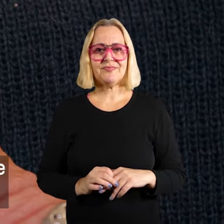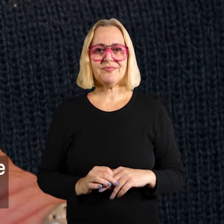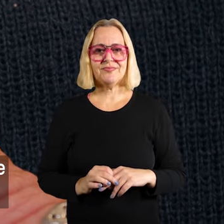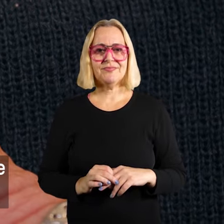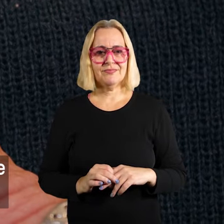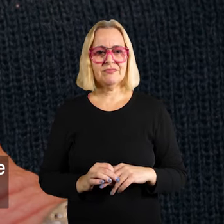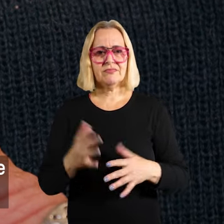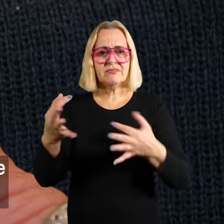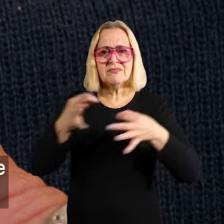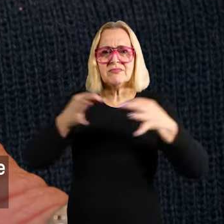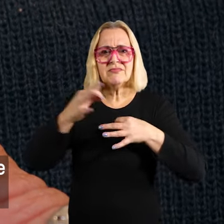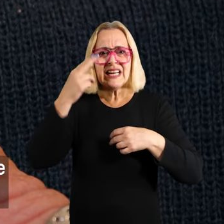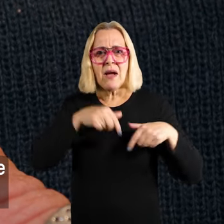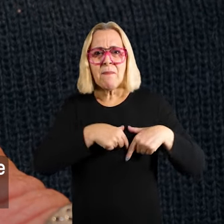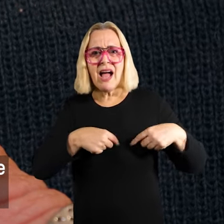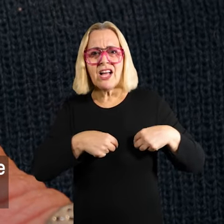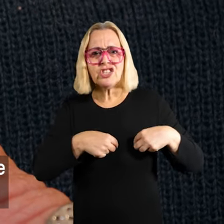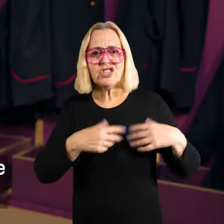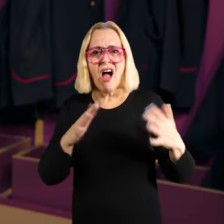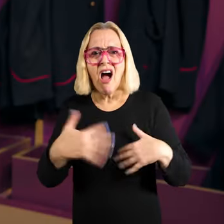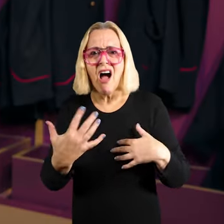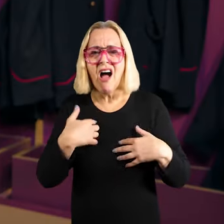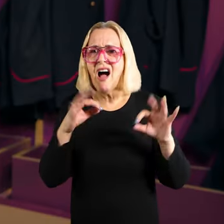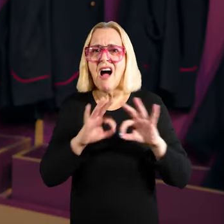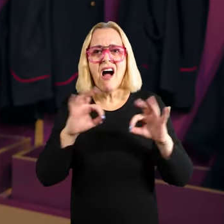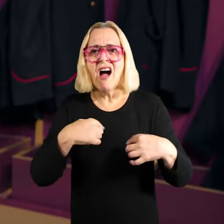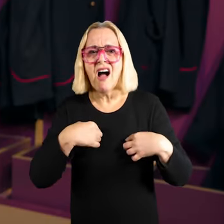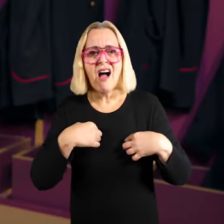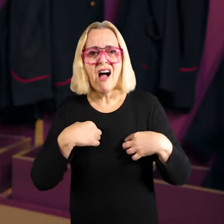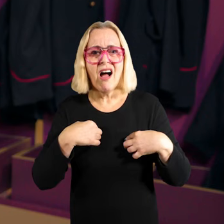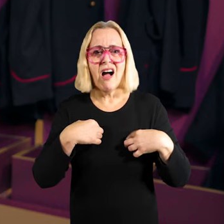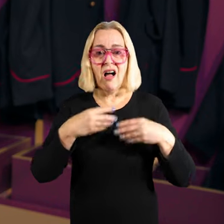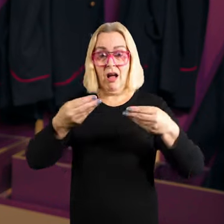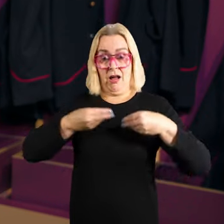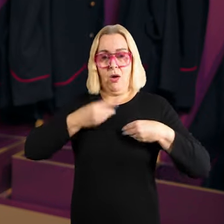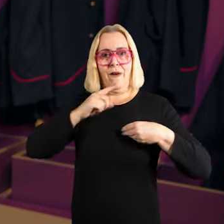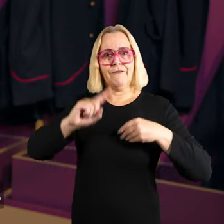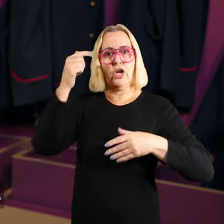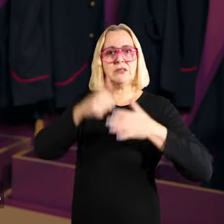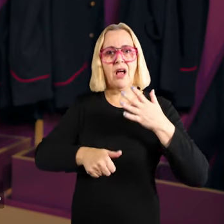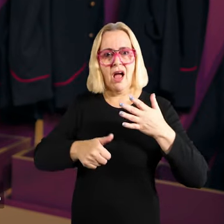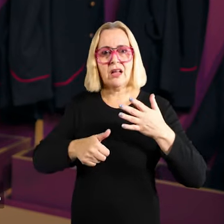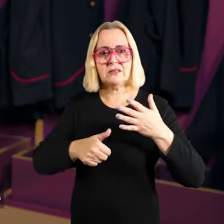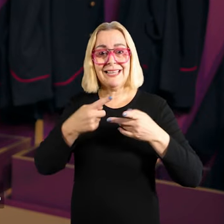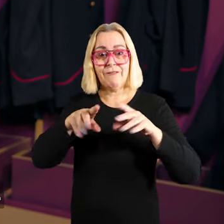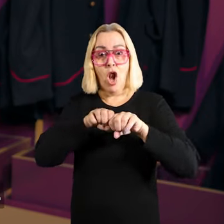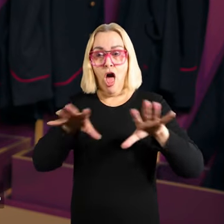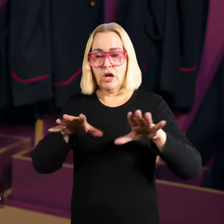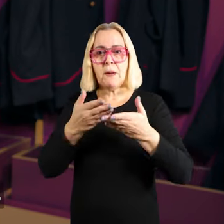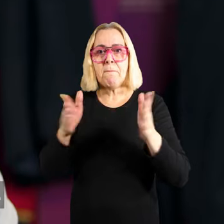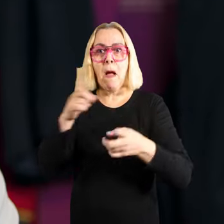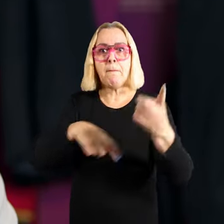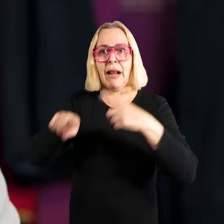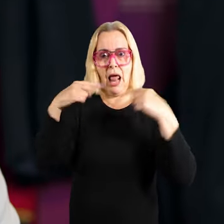here, a lot of people ask me about the name badge and go, "Oh, I've never had one of them before." We're all given one when we first